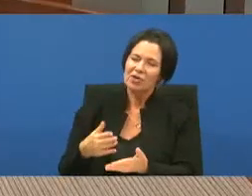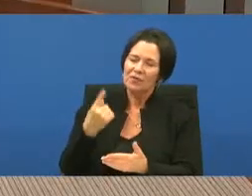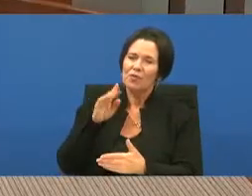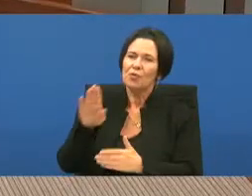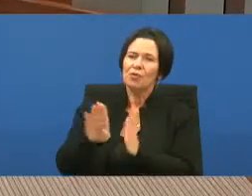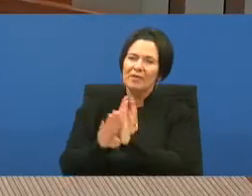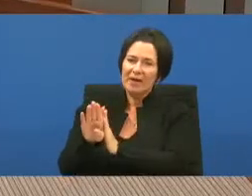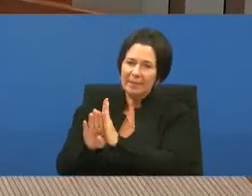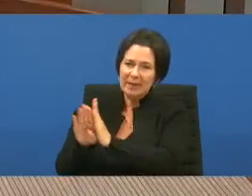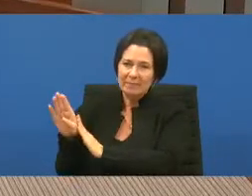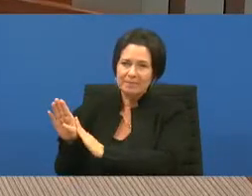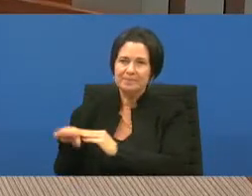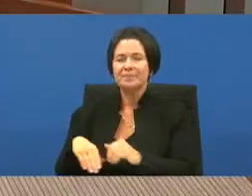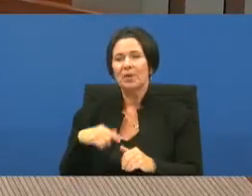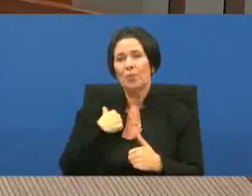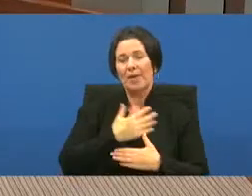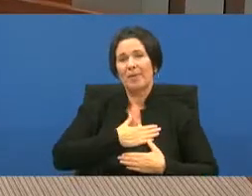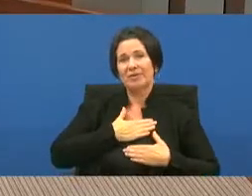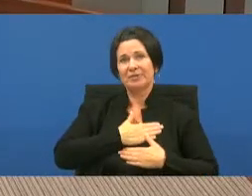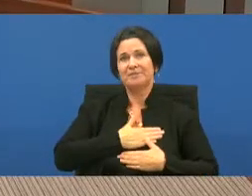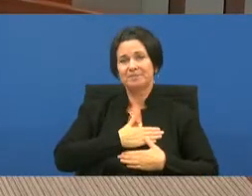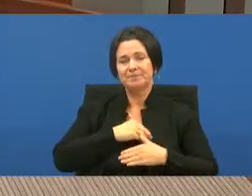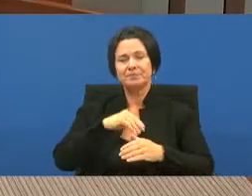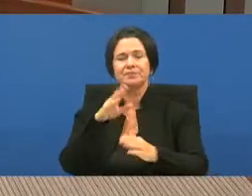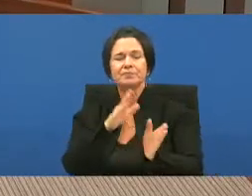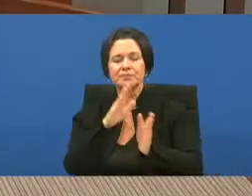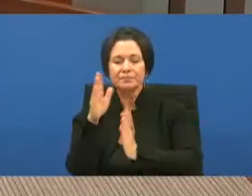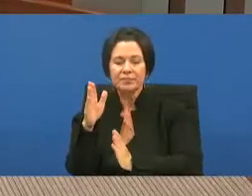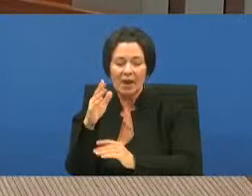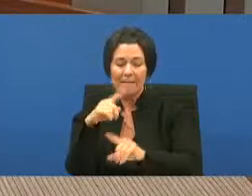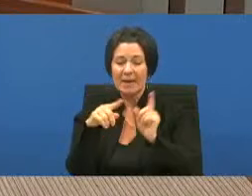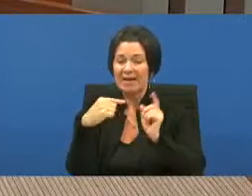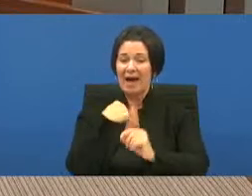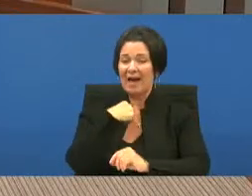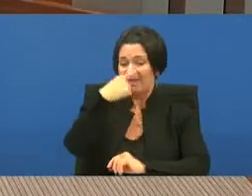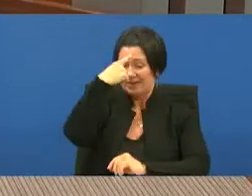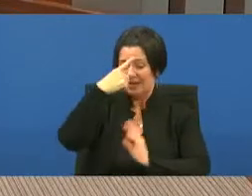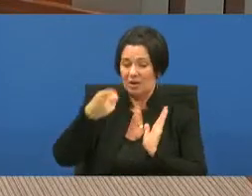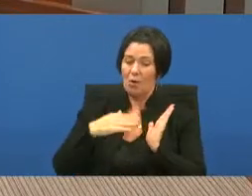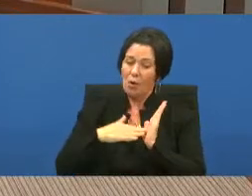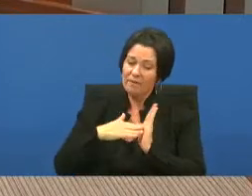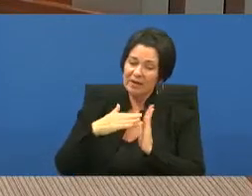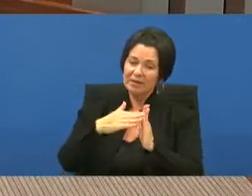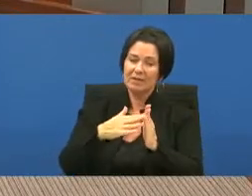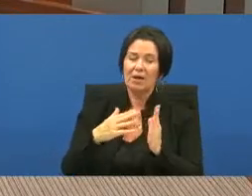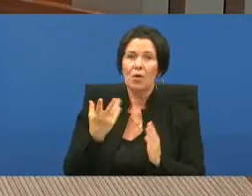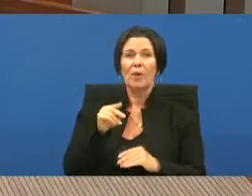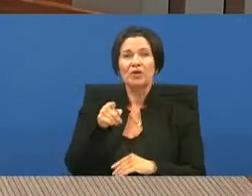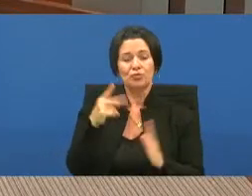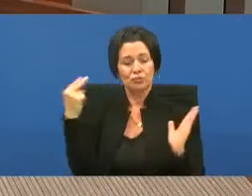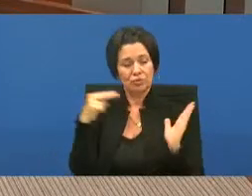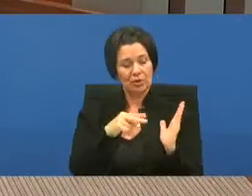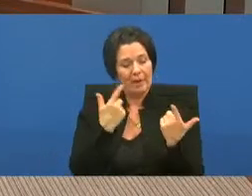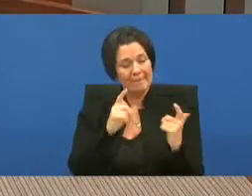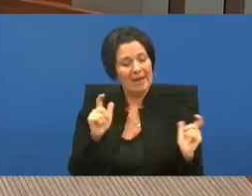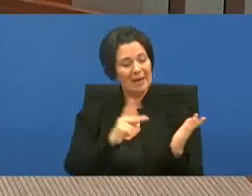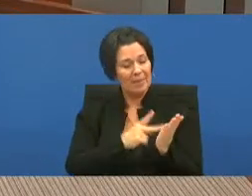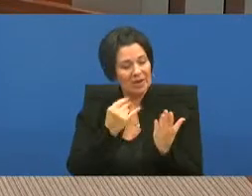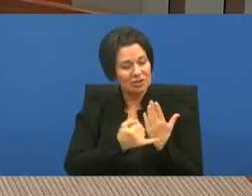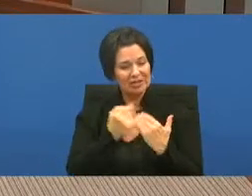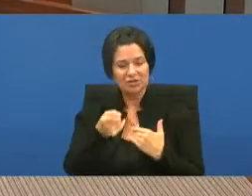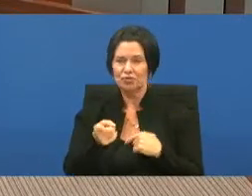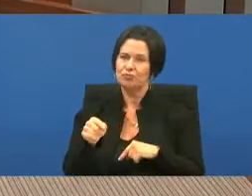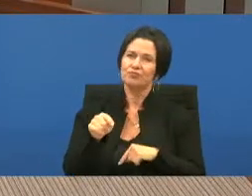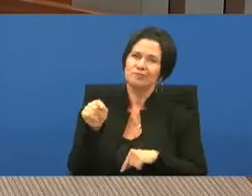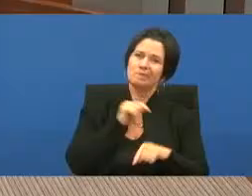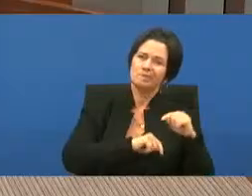job at it, so we appreciate it. But I think oftentimes when you look at big projects and you take a step back and you